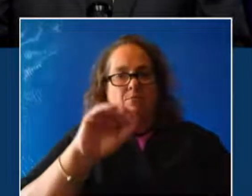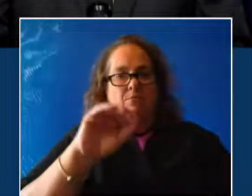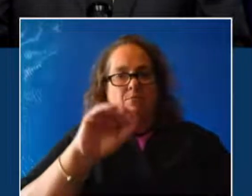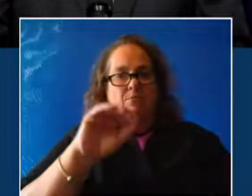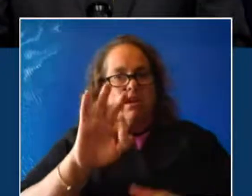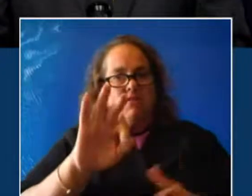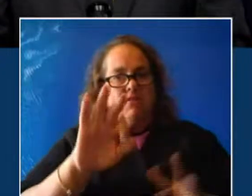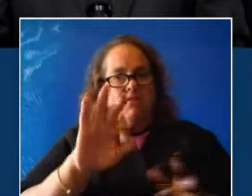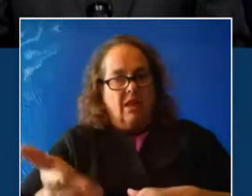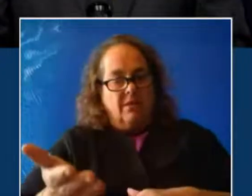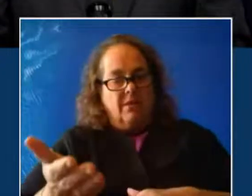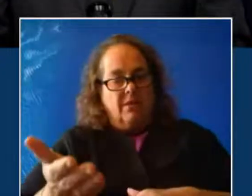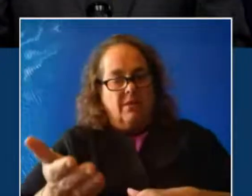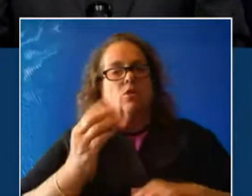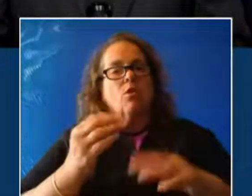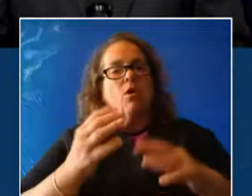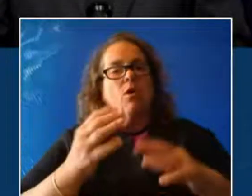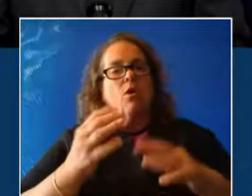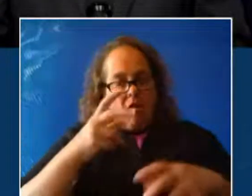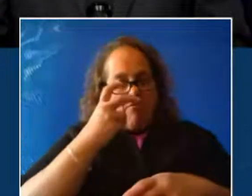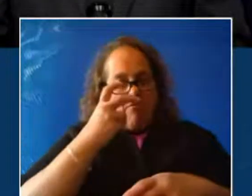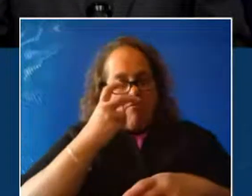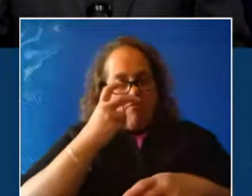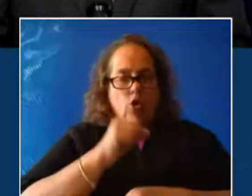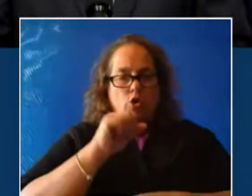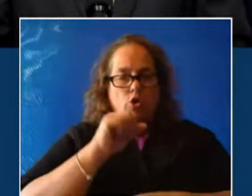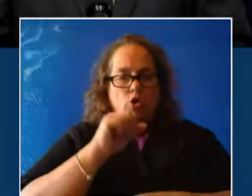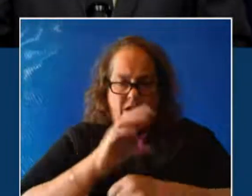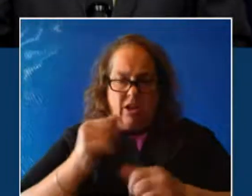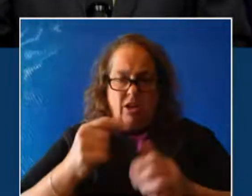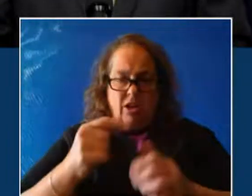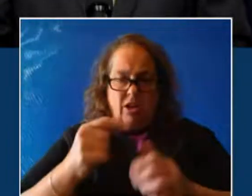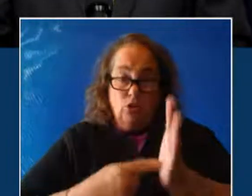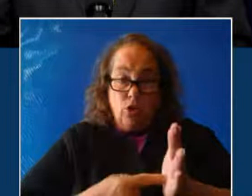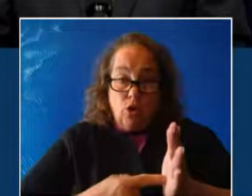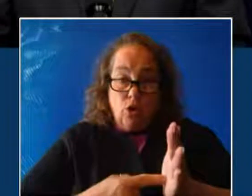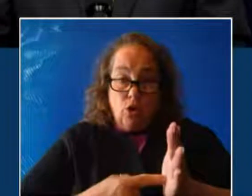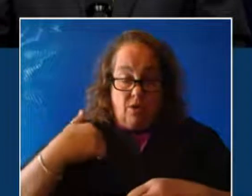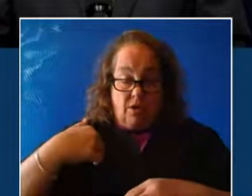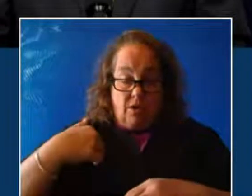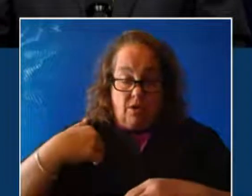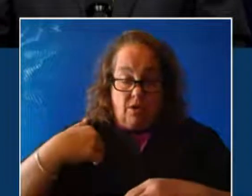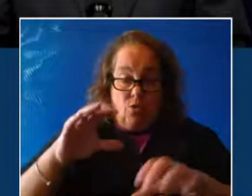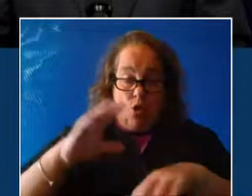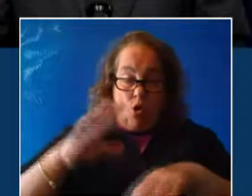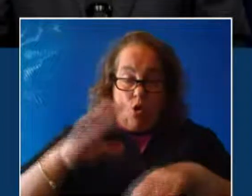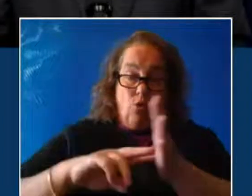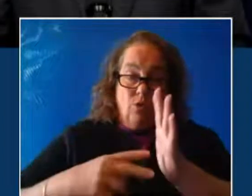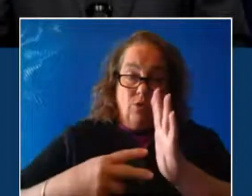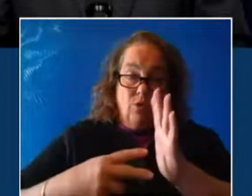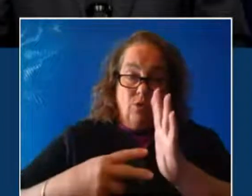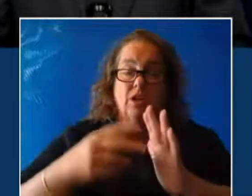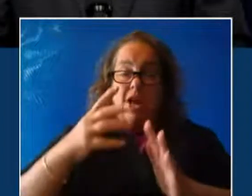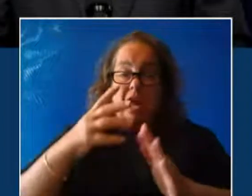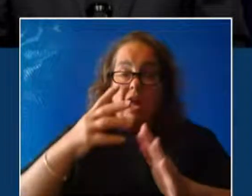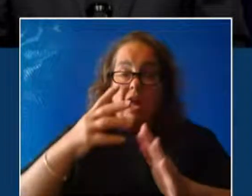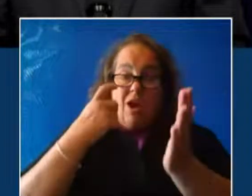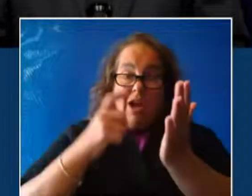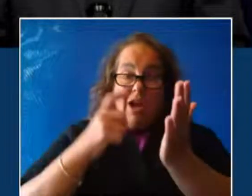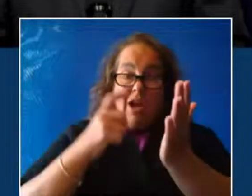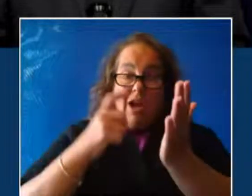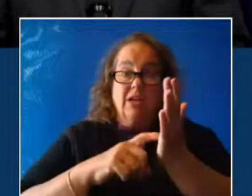lot of hard work, and it shows that being intentional and recognizing unequal access can help us